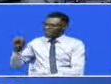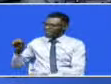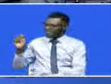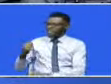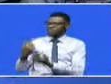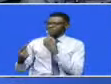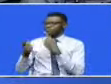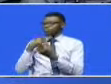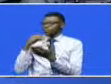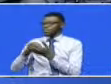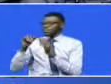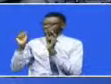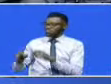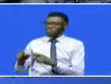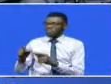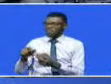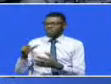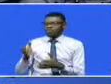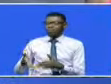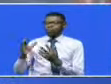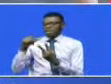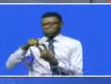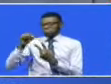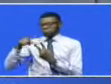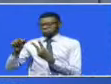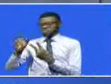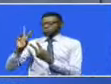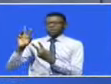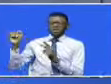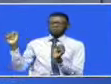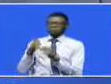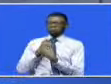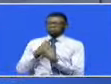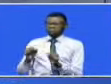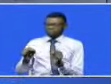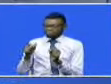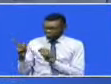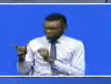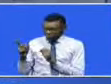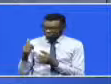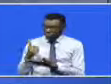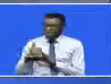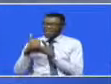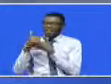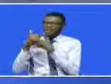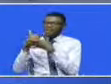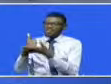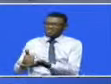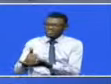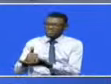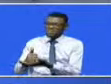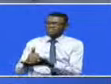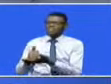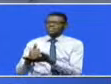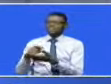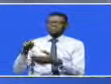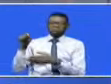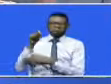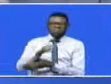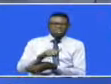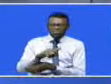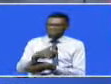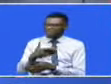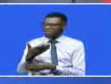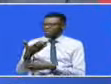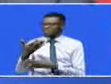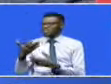right? There are no two ways about it. Because that is the only way you will defer certain payments and certain installments to